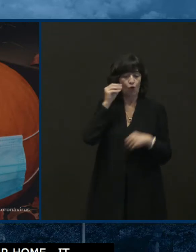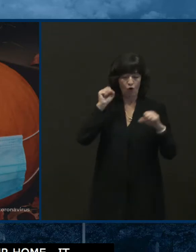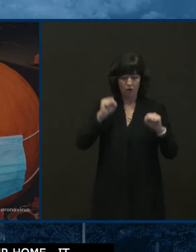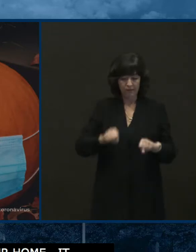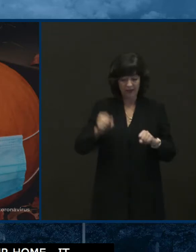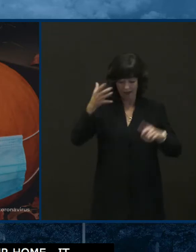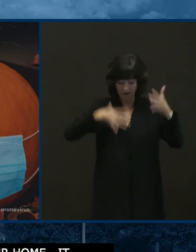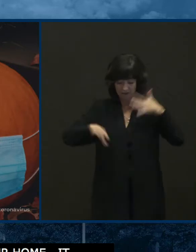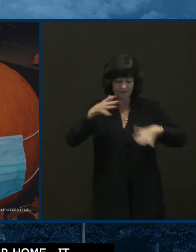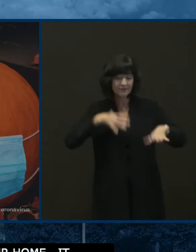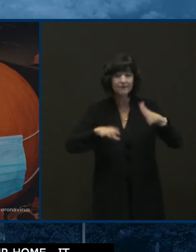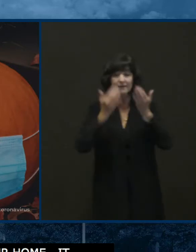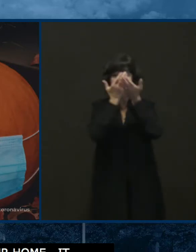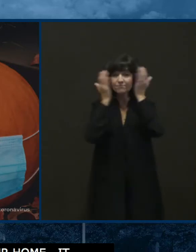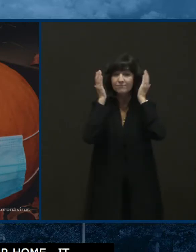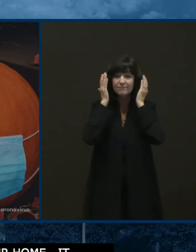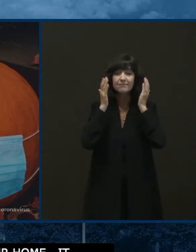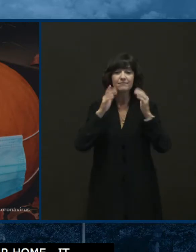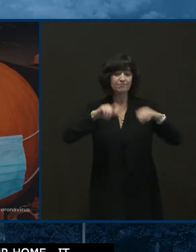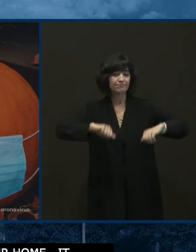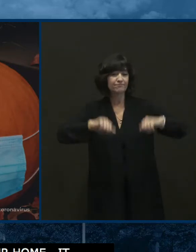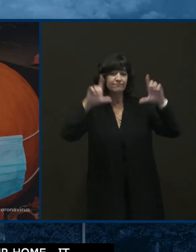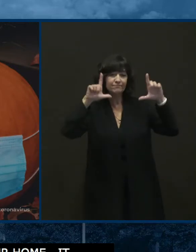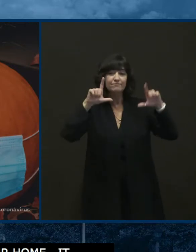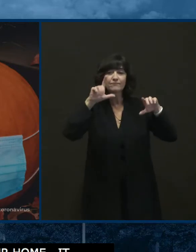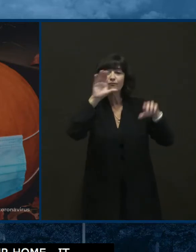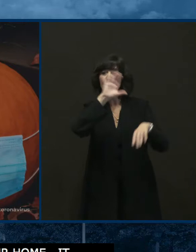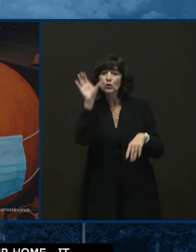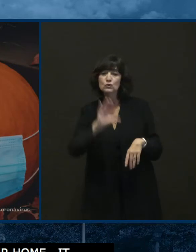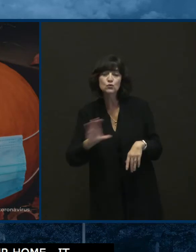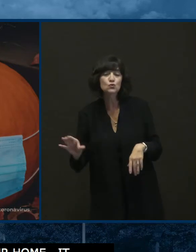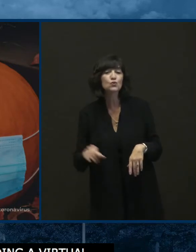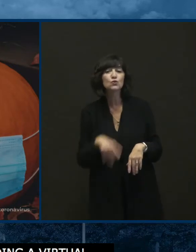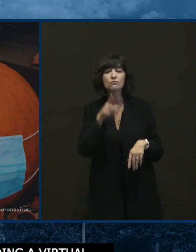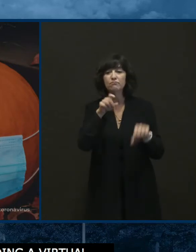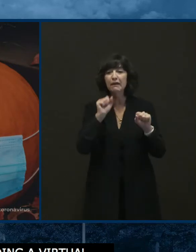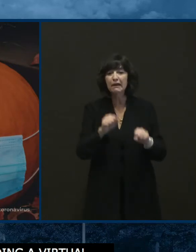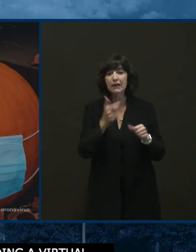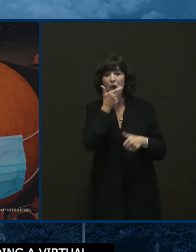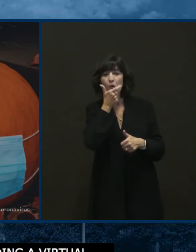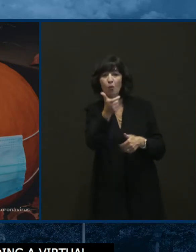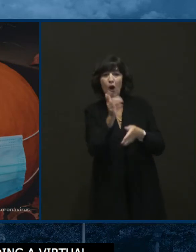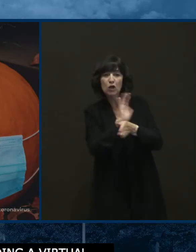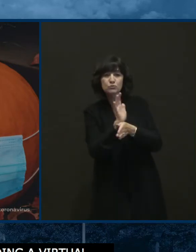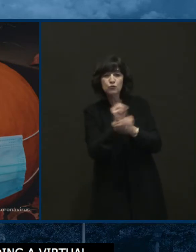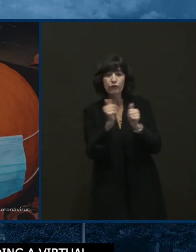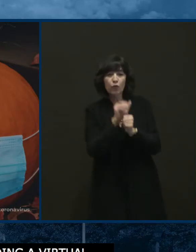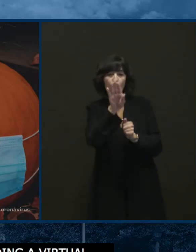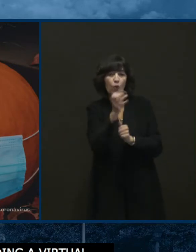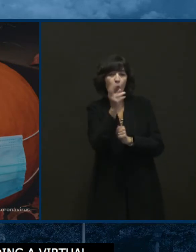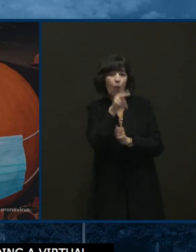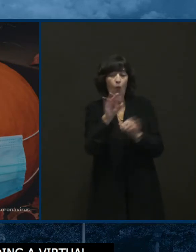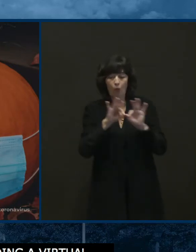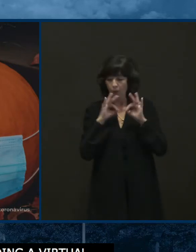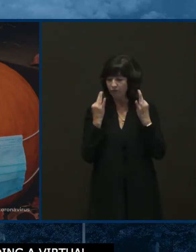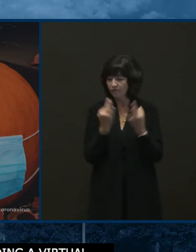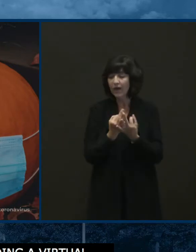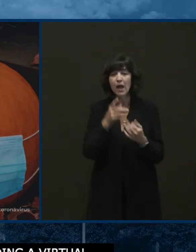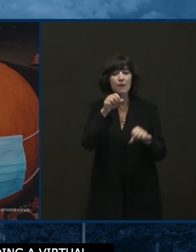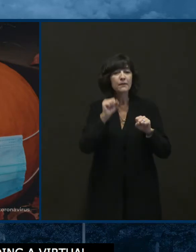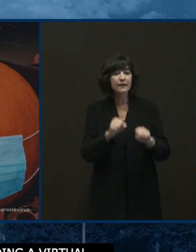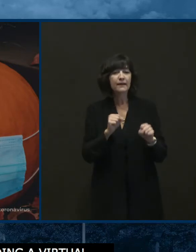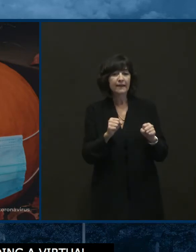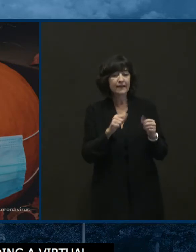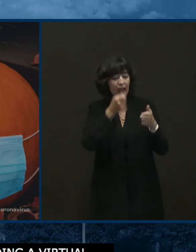contest, a movie marathon, etc. Other ideas that are low risk that won't put anybody at risk for